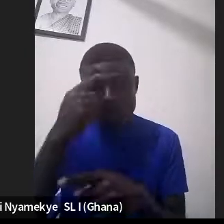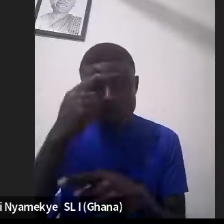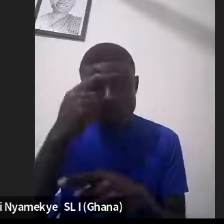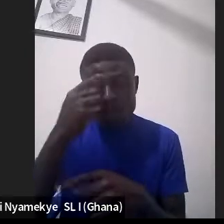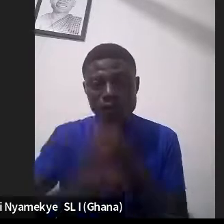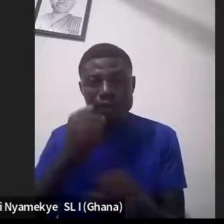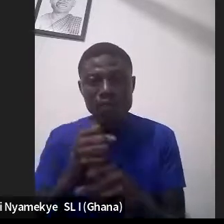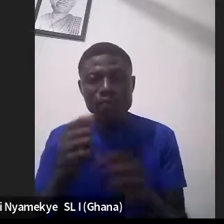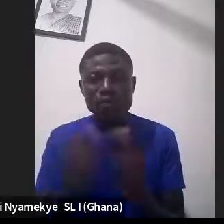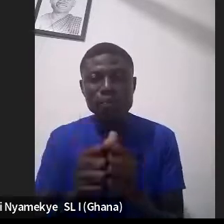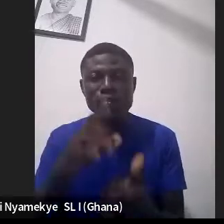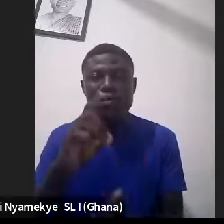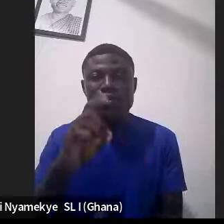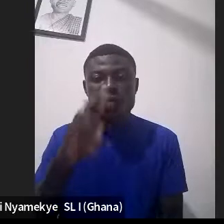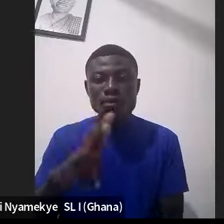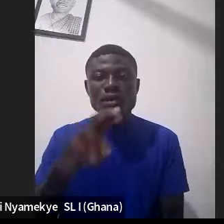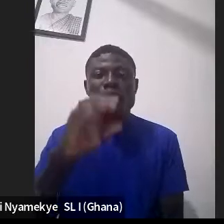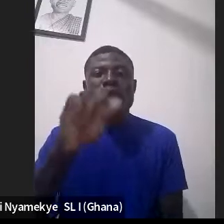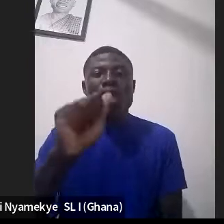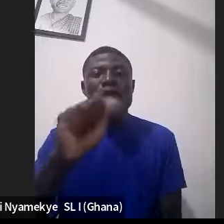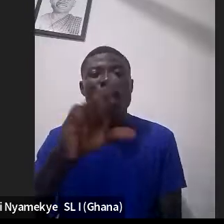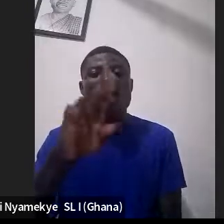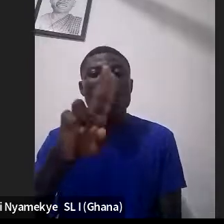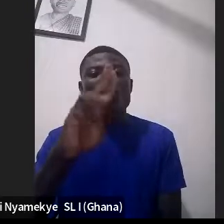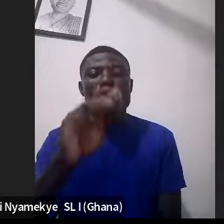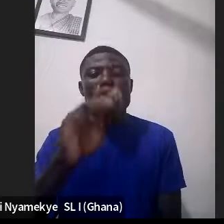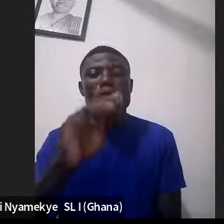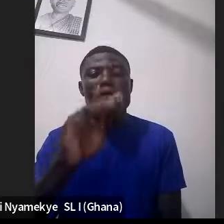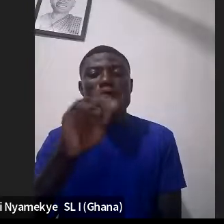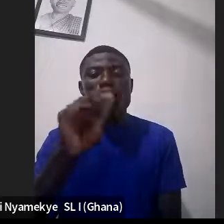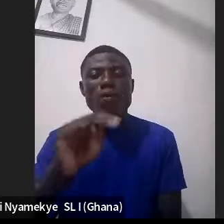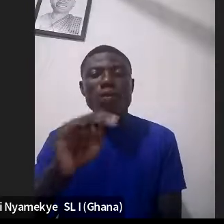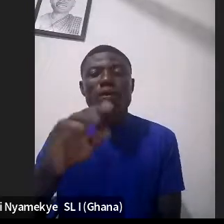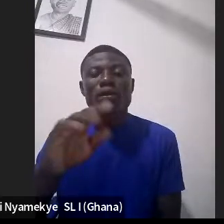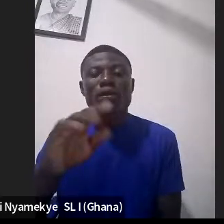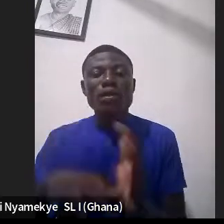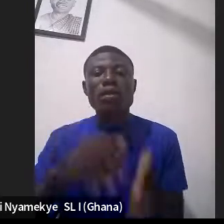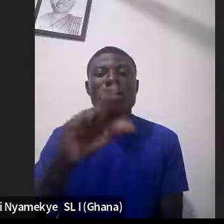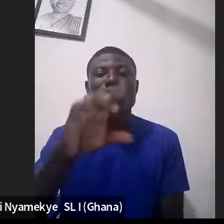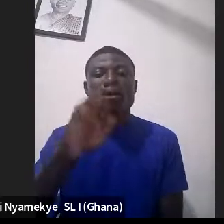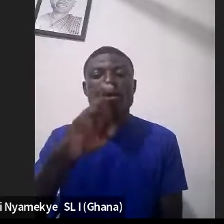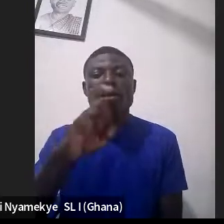Dr. Anupma and Mr. Alex Asante. Thank you very much,